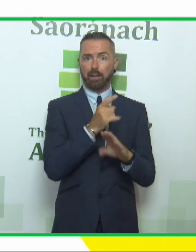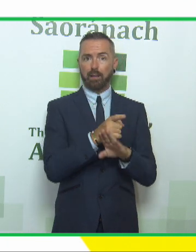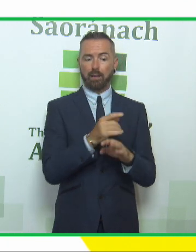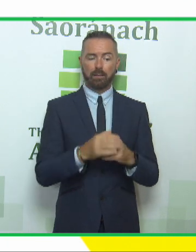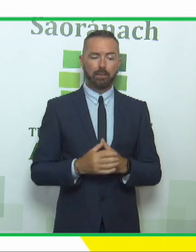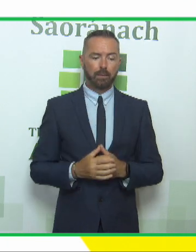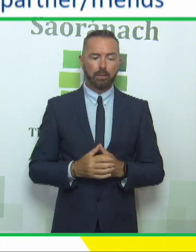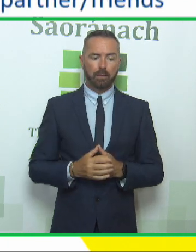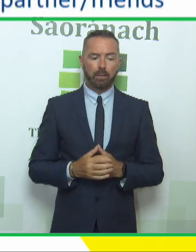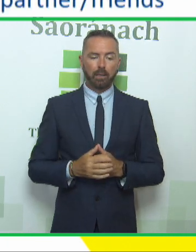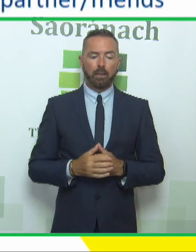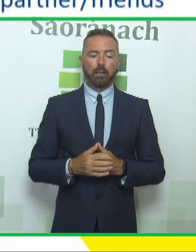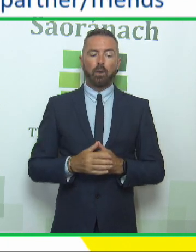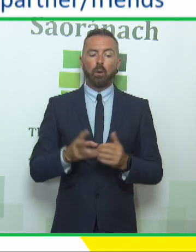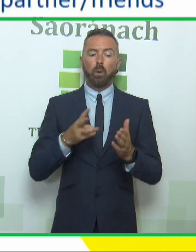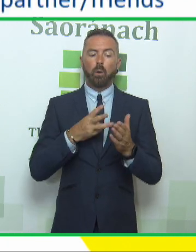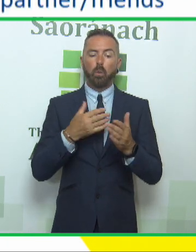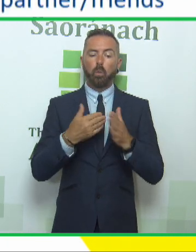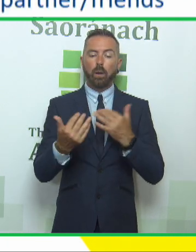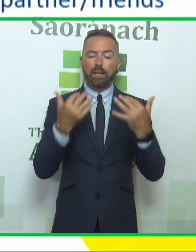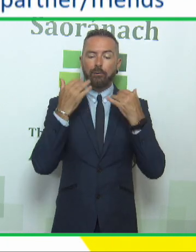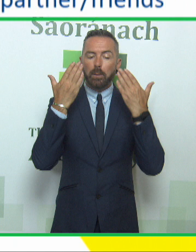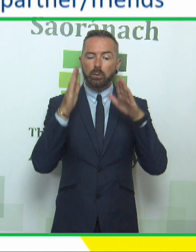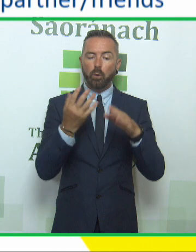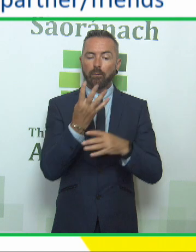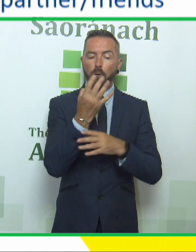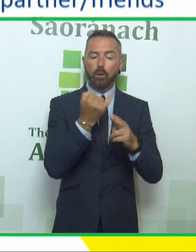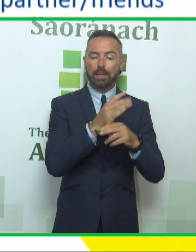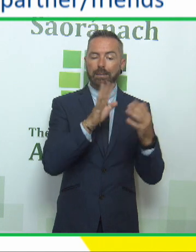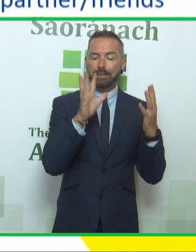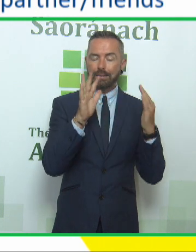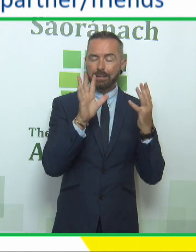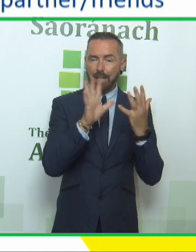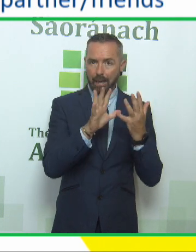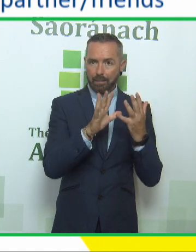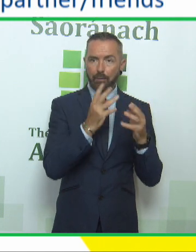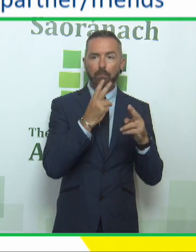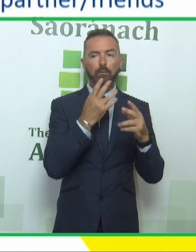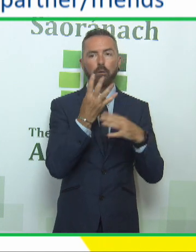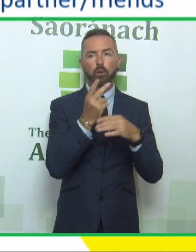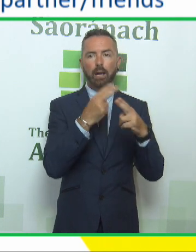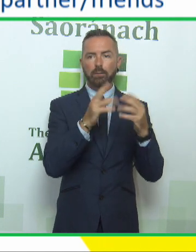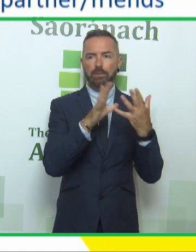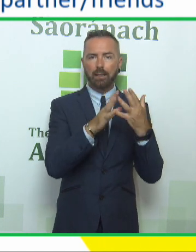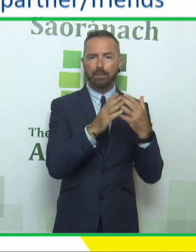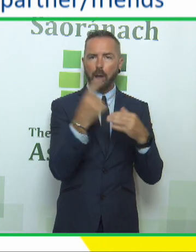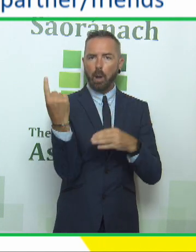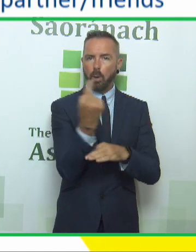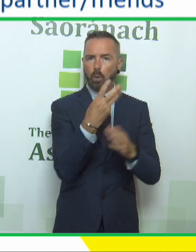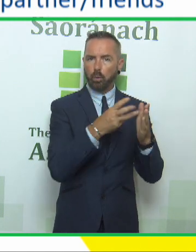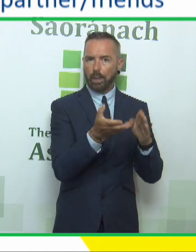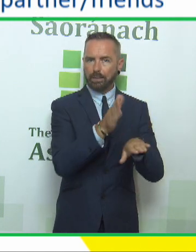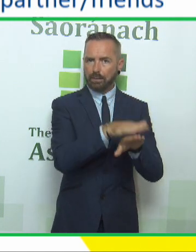place. However, what the data does show is that 4 in 10 of people were alone when they died. So this is a missed opportunity